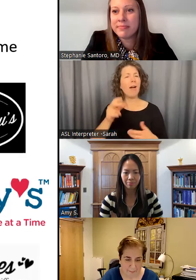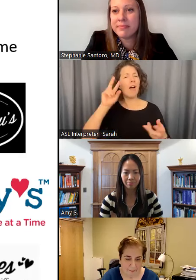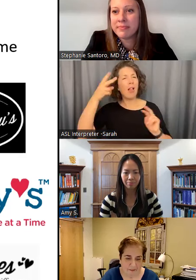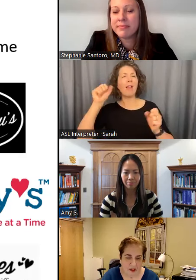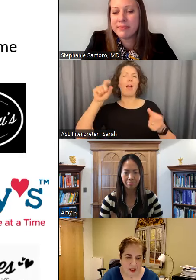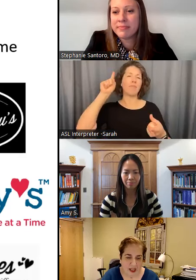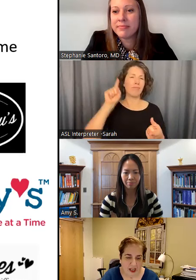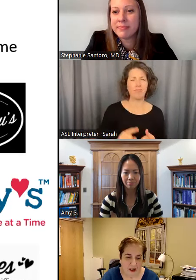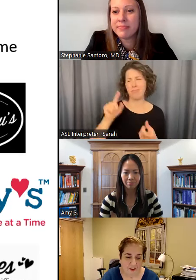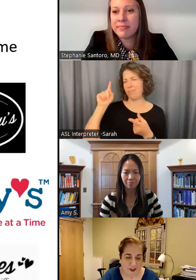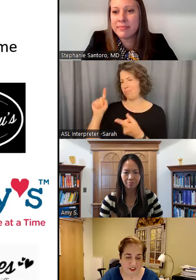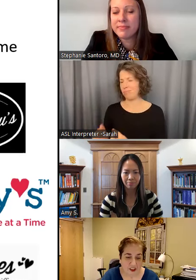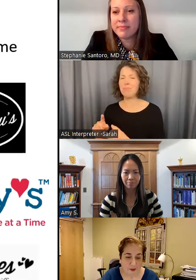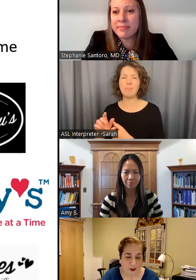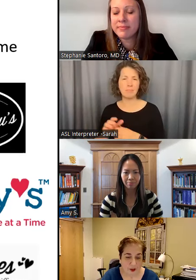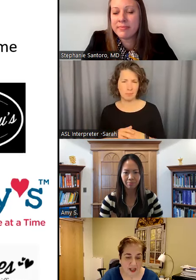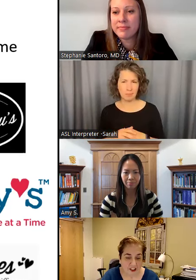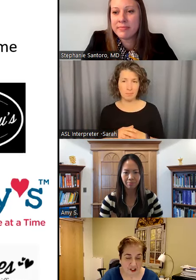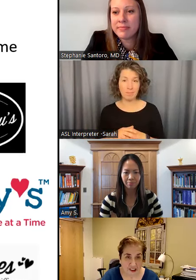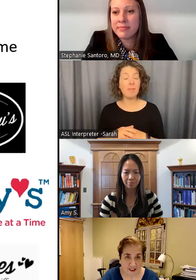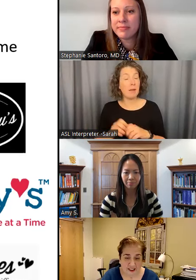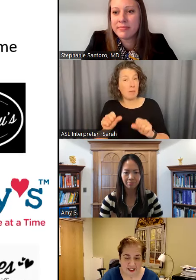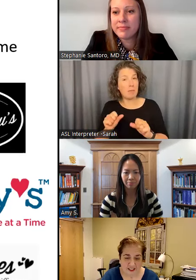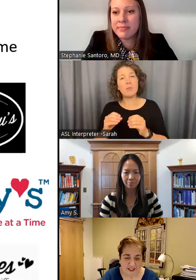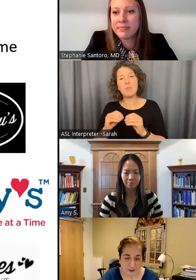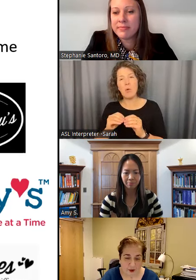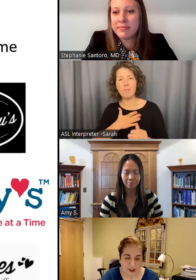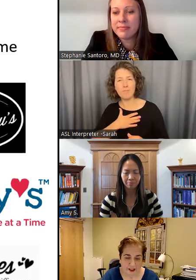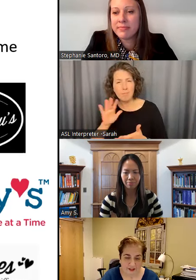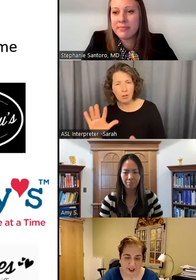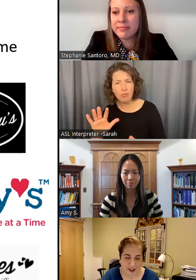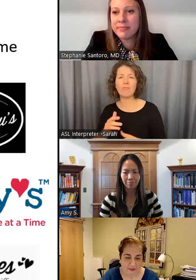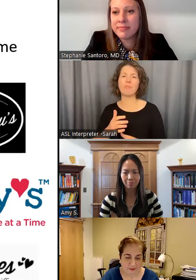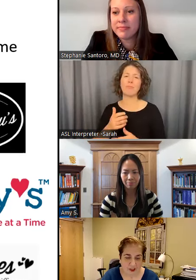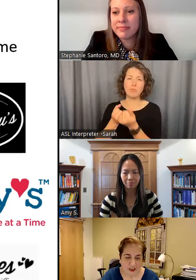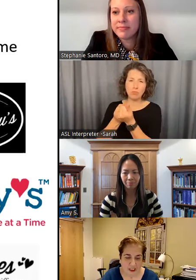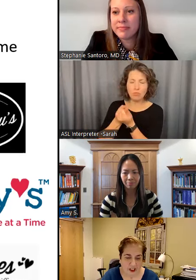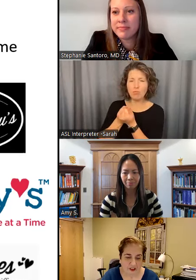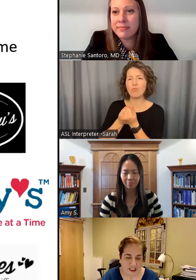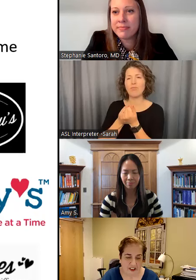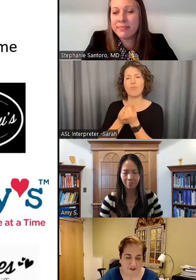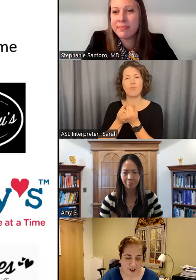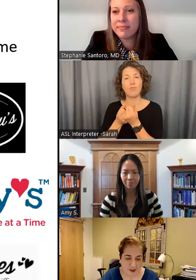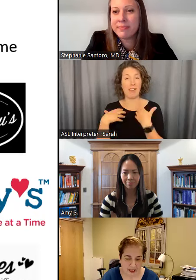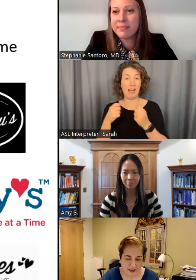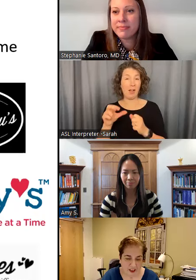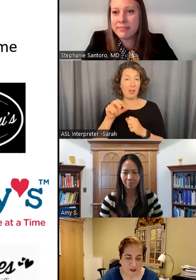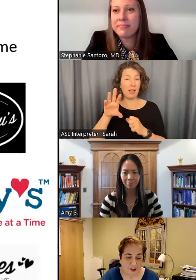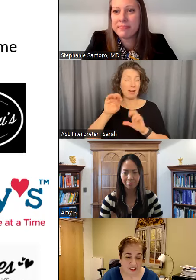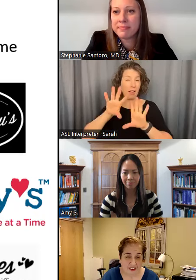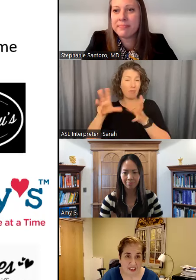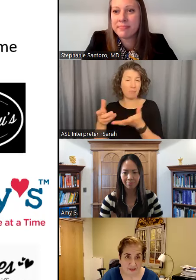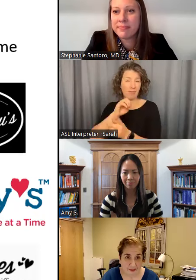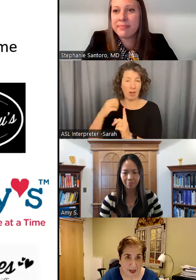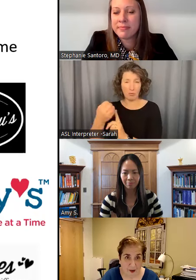stigma, fostering a more compassionate and supportive healthcare environment,